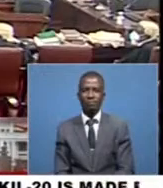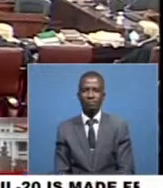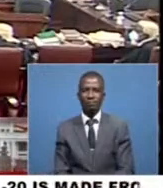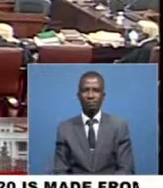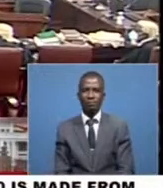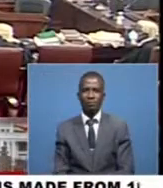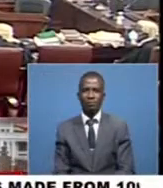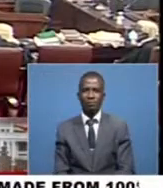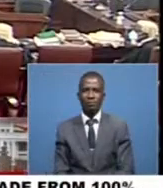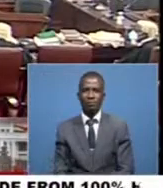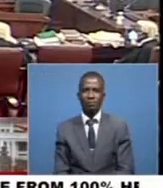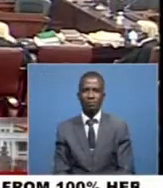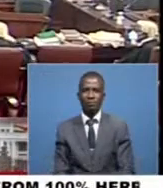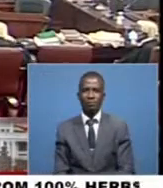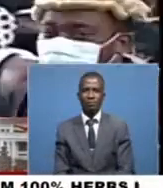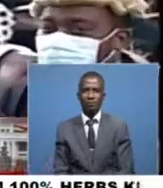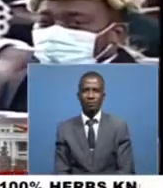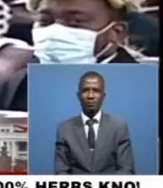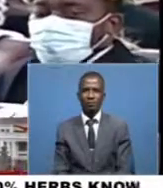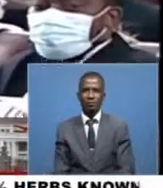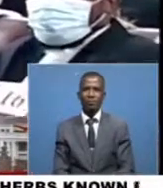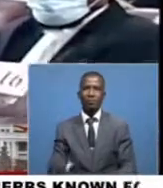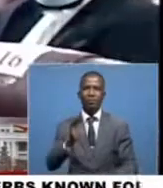We are most grateful to the court.